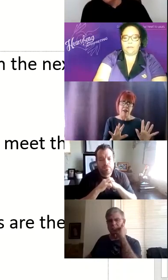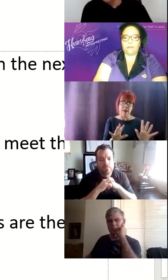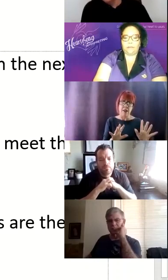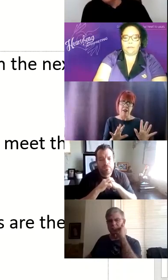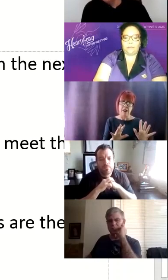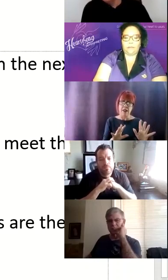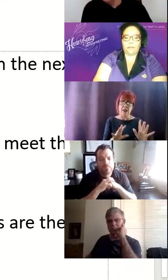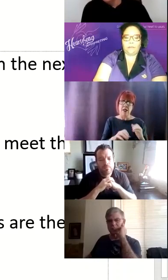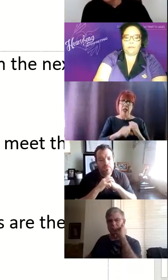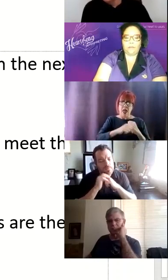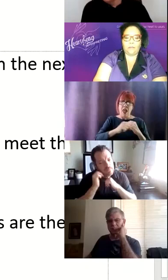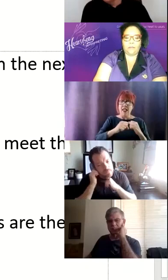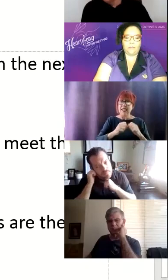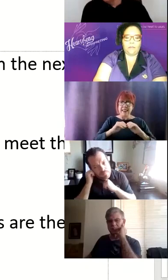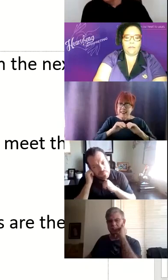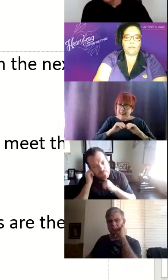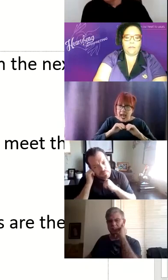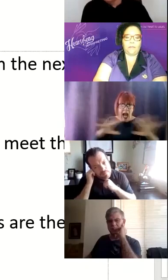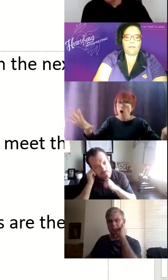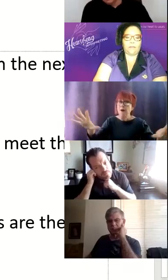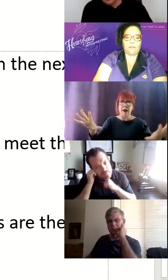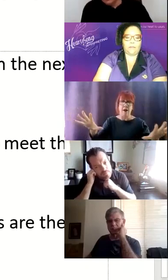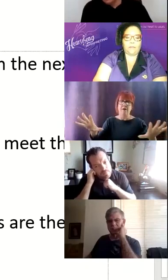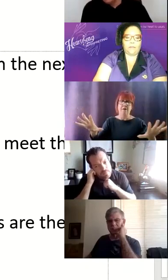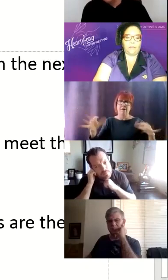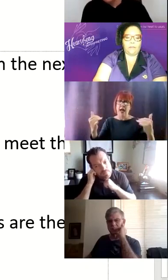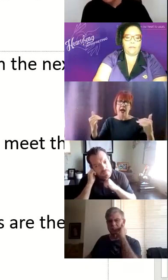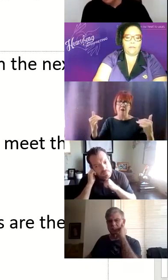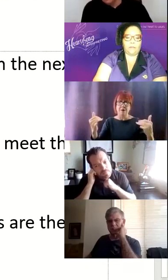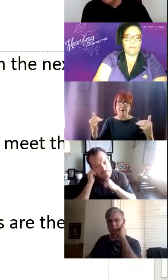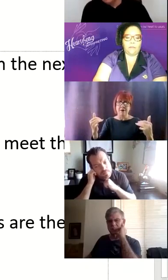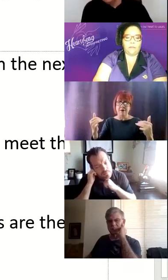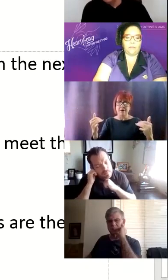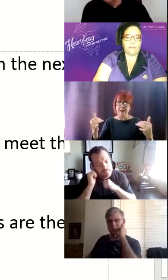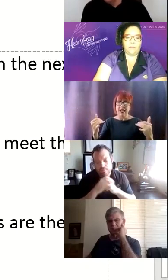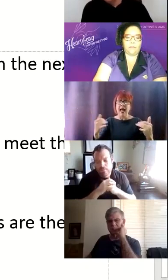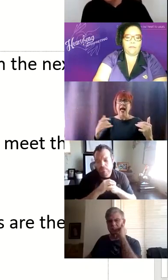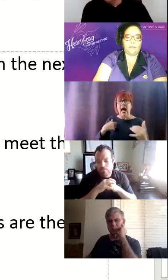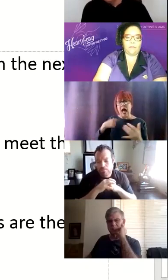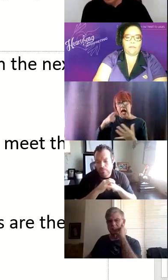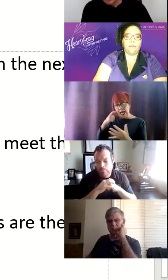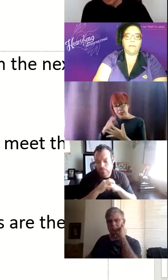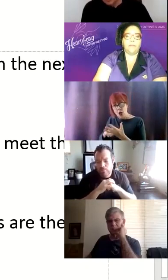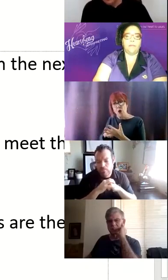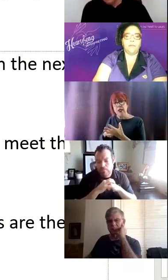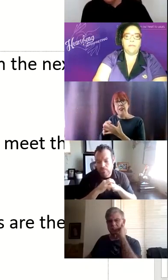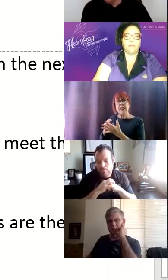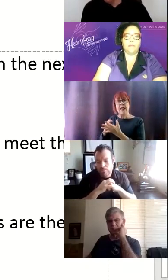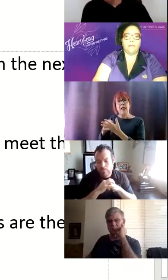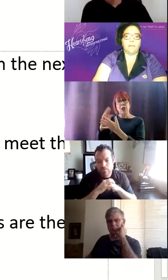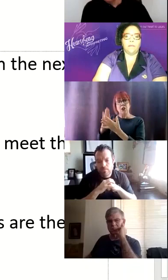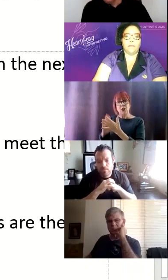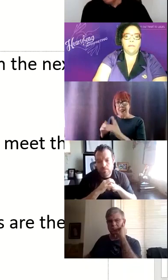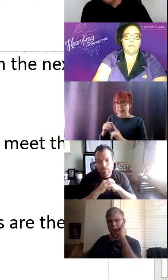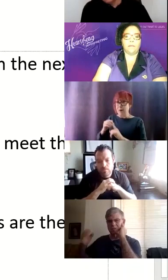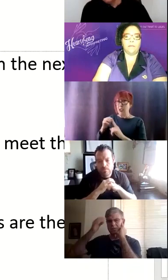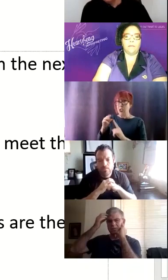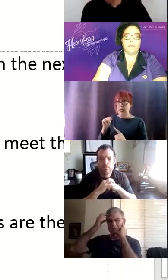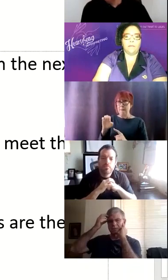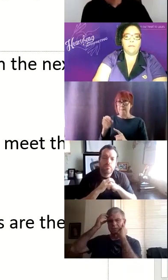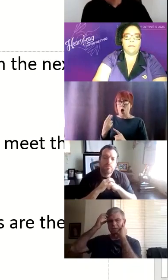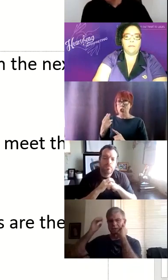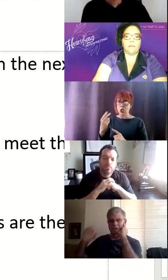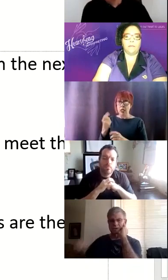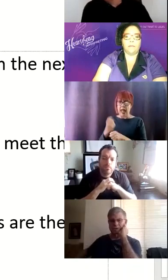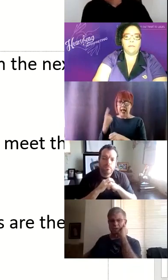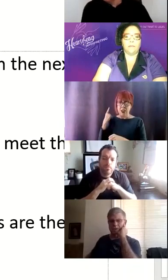as it's been used. I do notice our students, especially in March of last year,